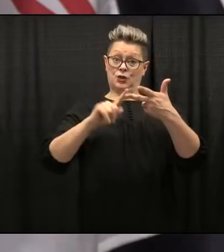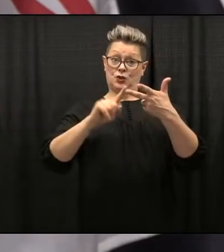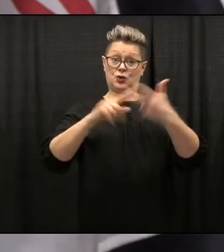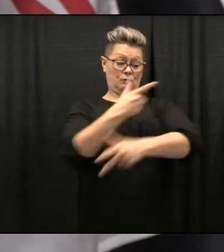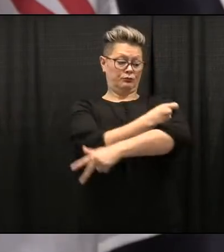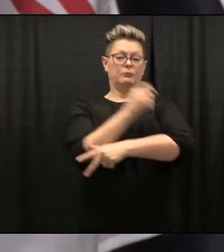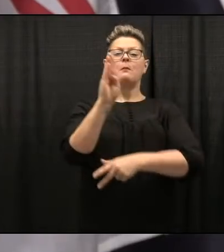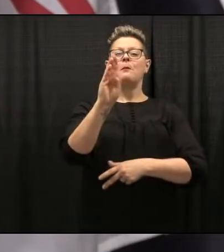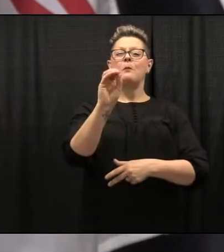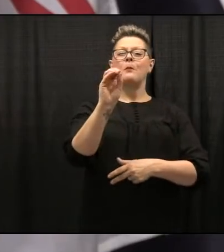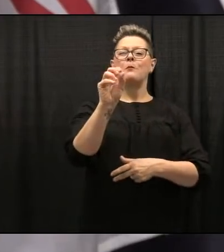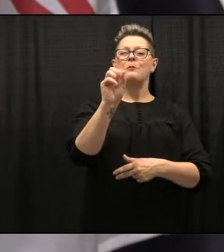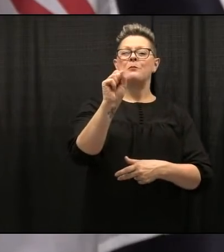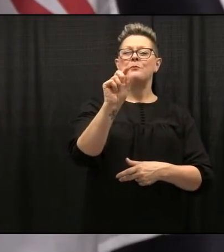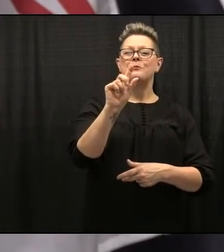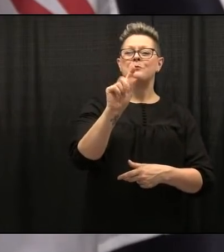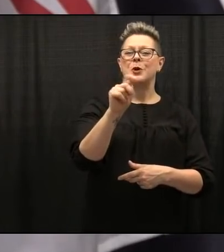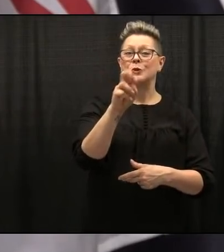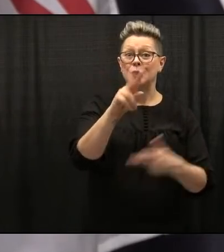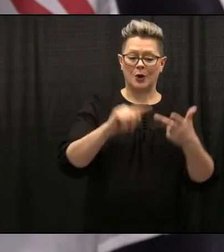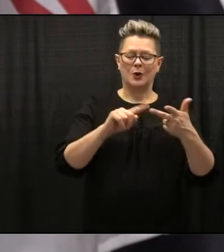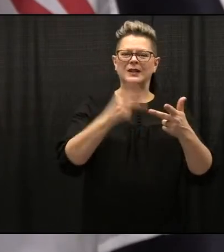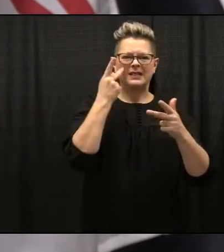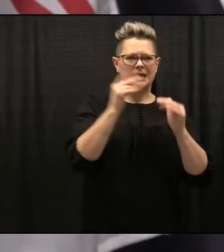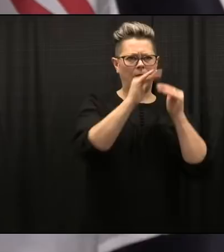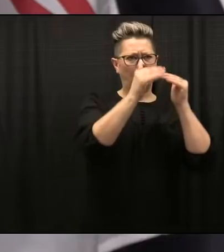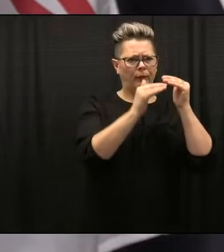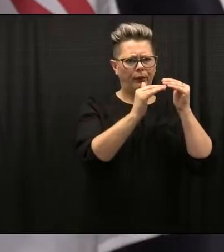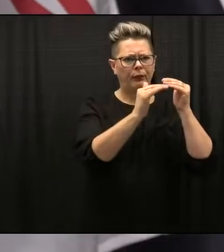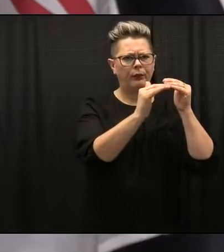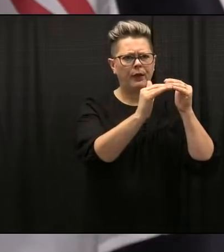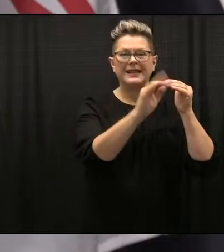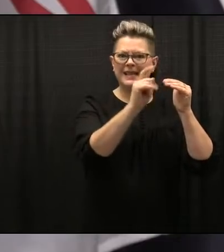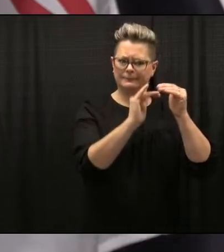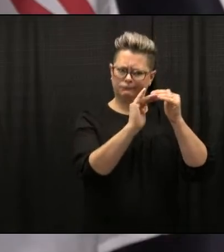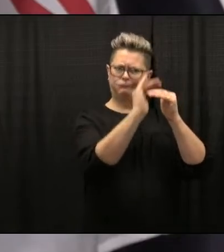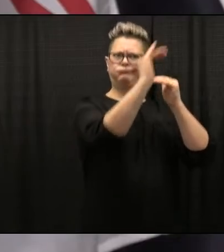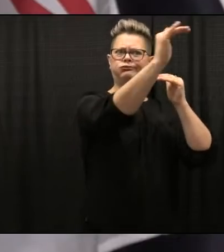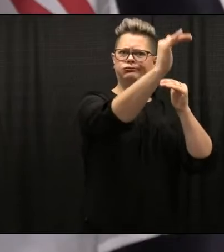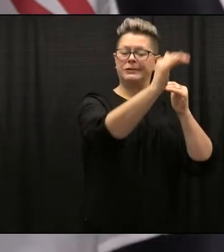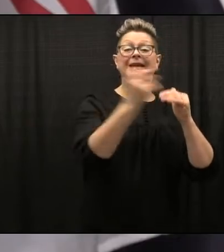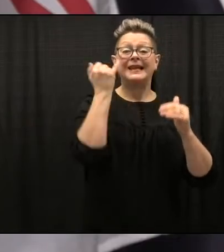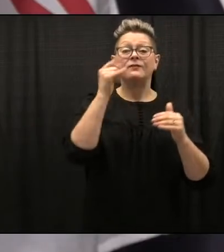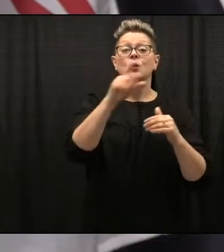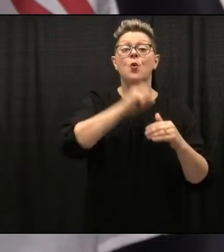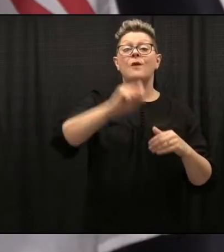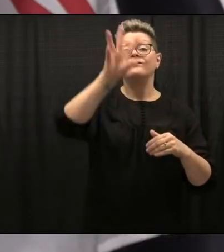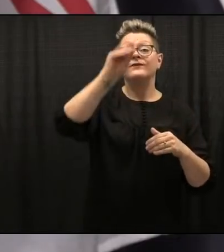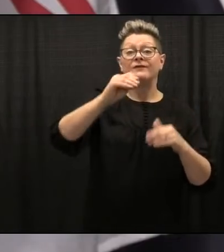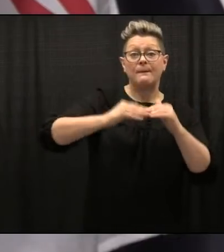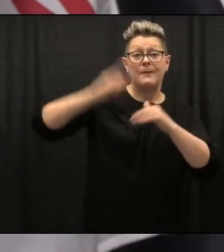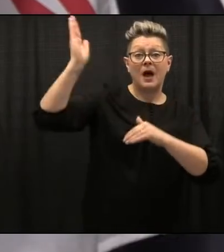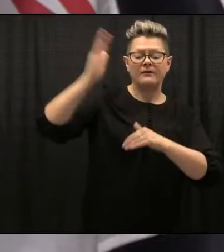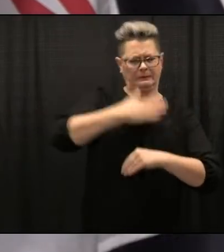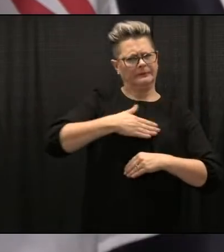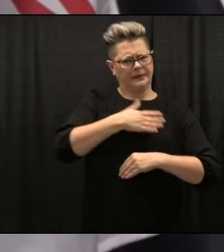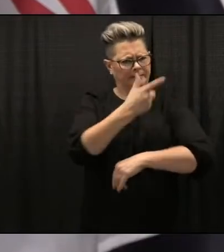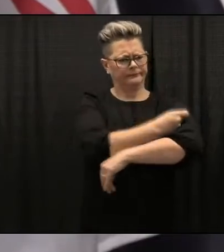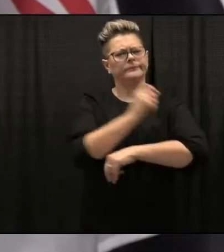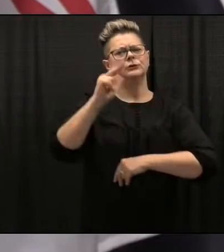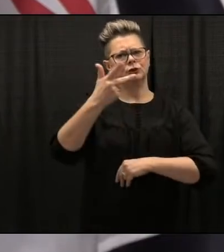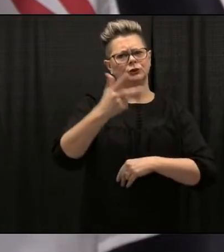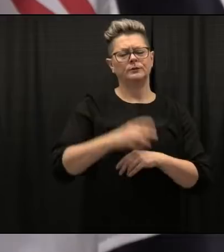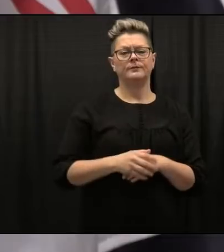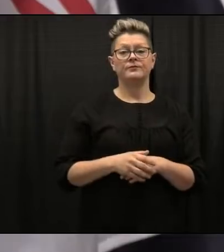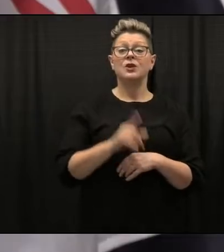dose uptake, and we really need to get these rates higher, particularly for those over the age of 50. The evidence is clear